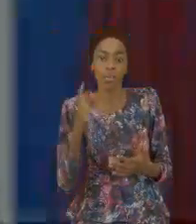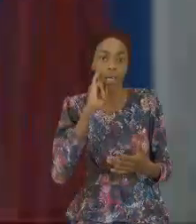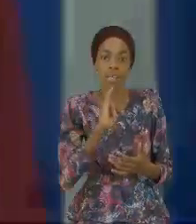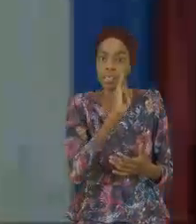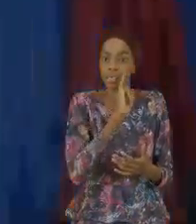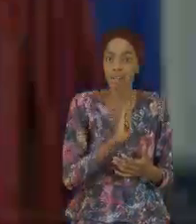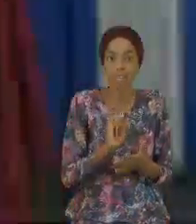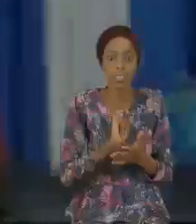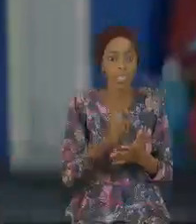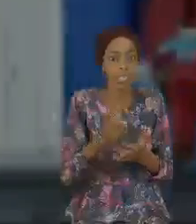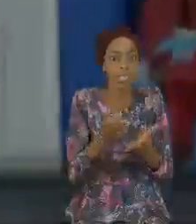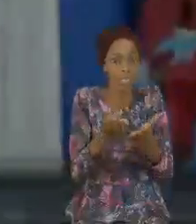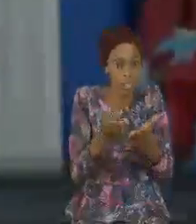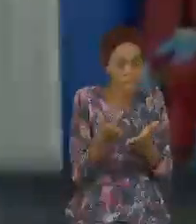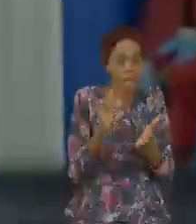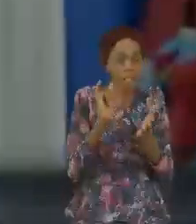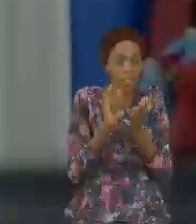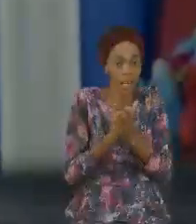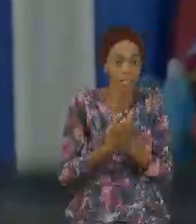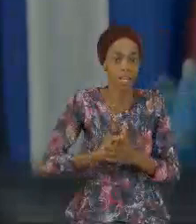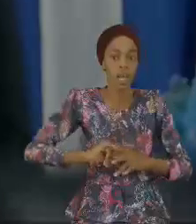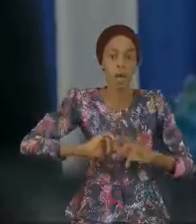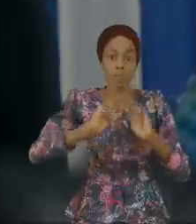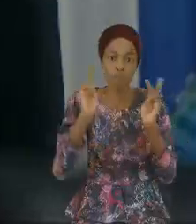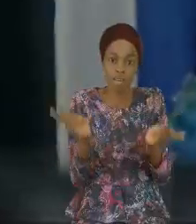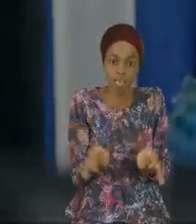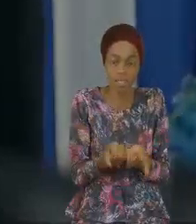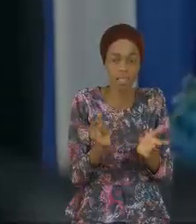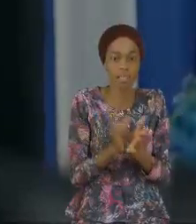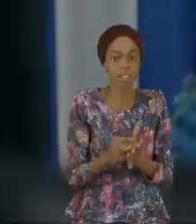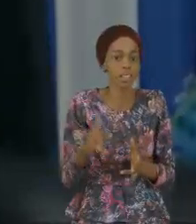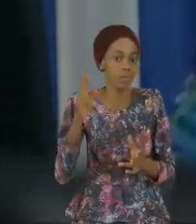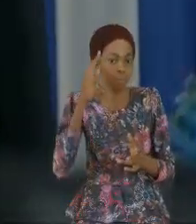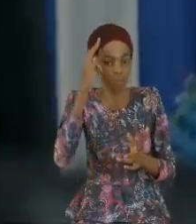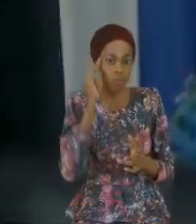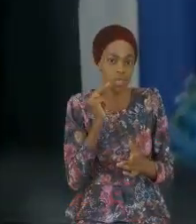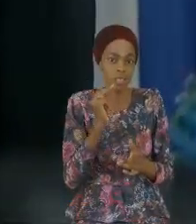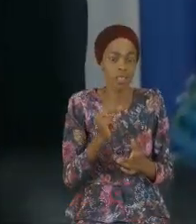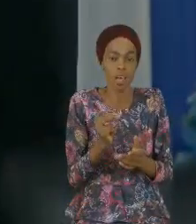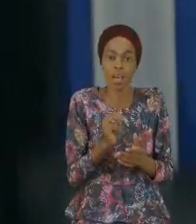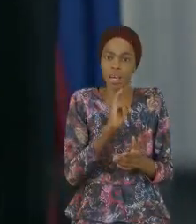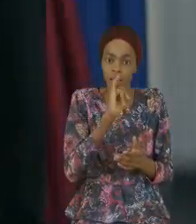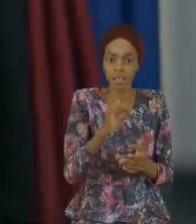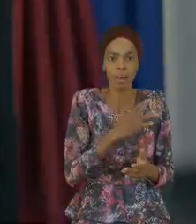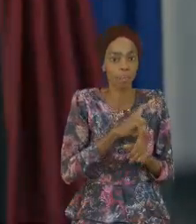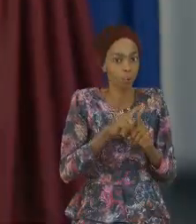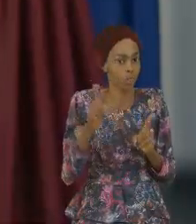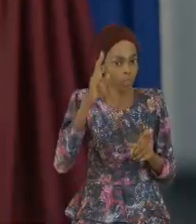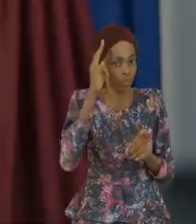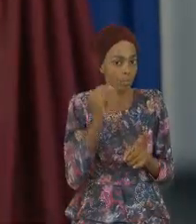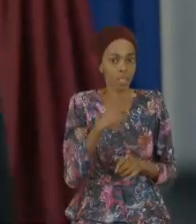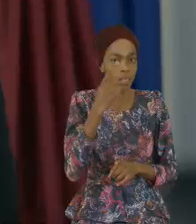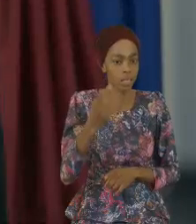they envied the position that Moses occupied. And yet Moses Jesus himself said, for a man